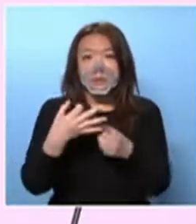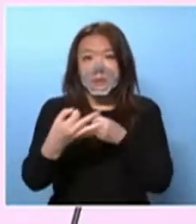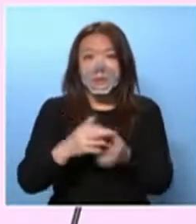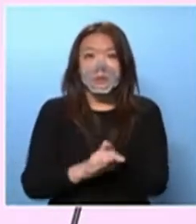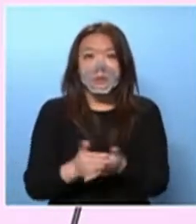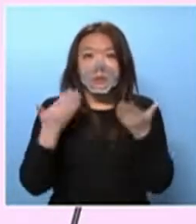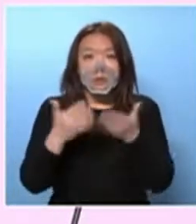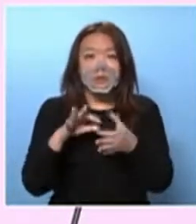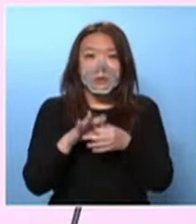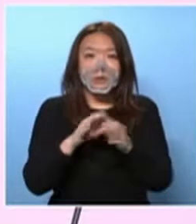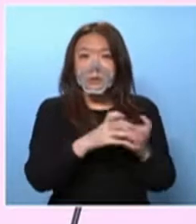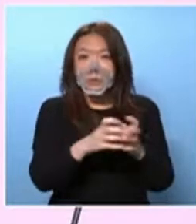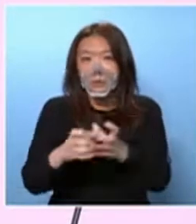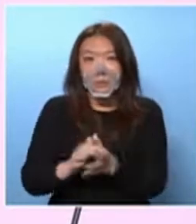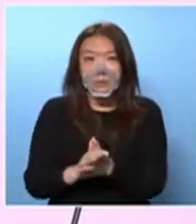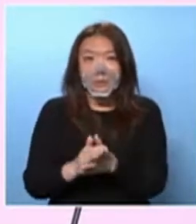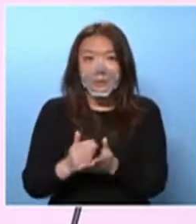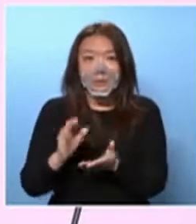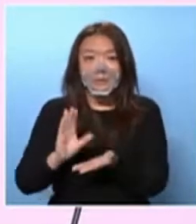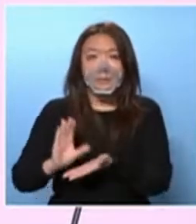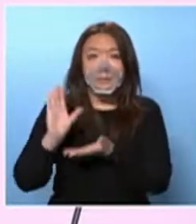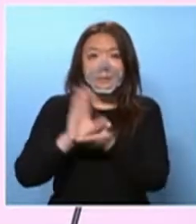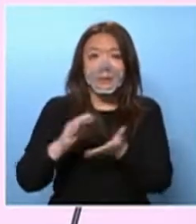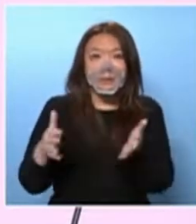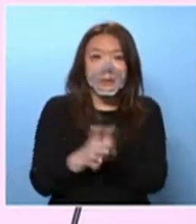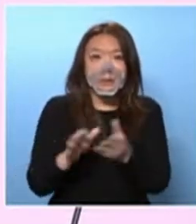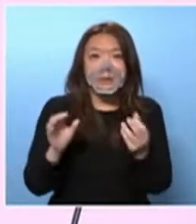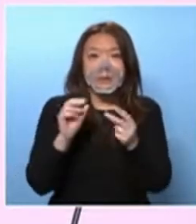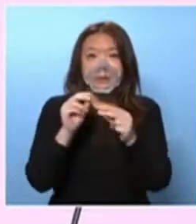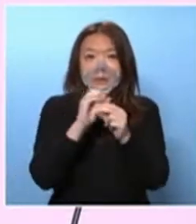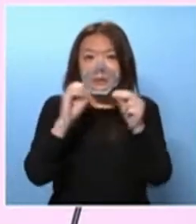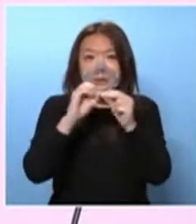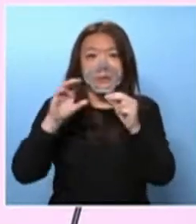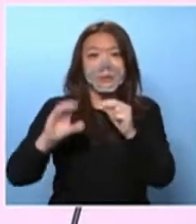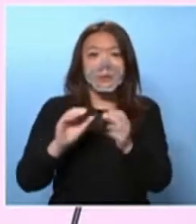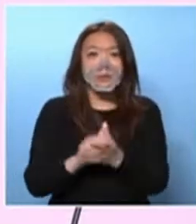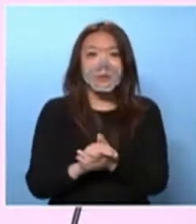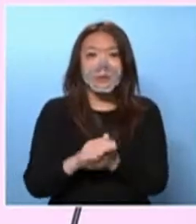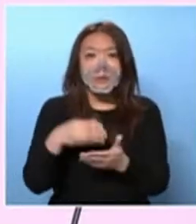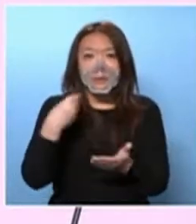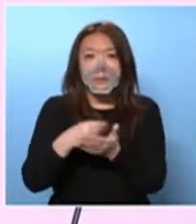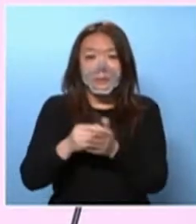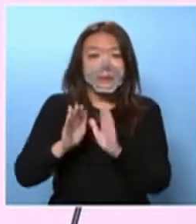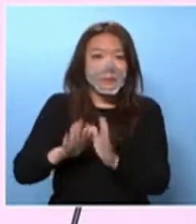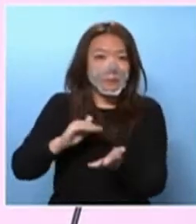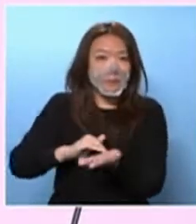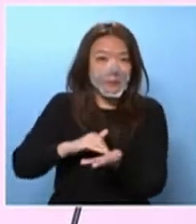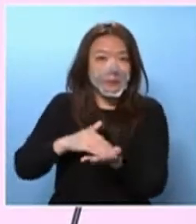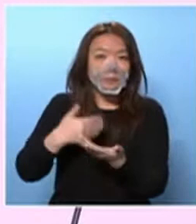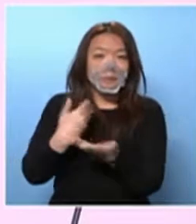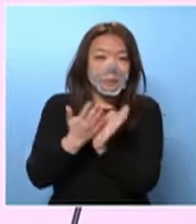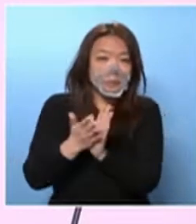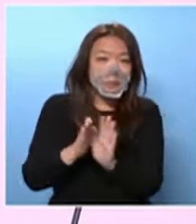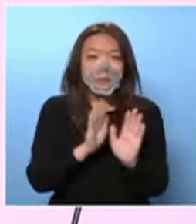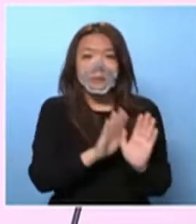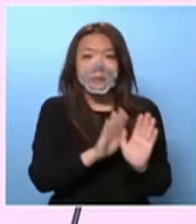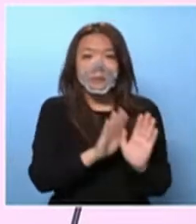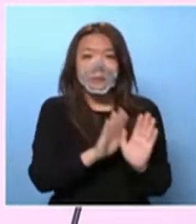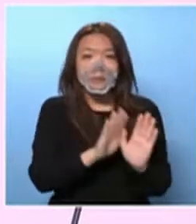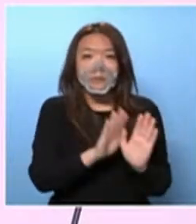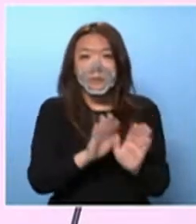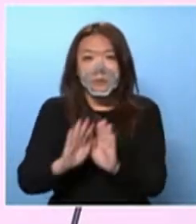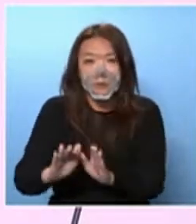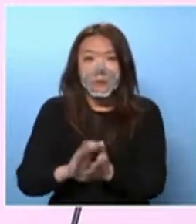for the general public. C. An additional funding amounting to about $7 billion in total for relevant departments to